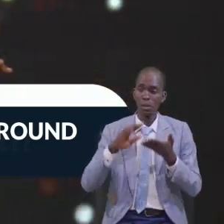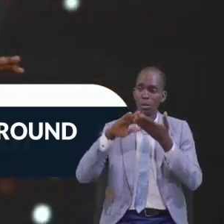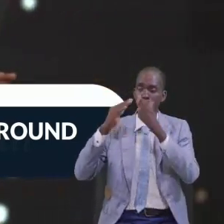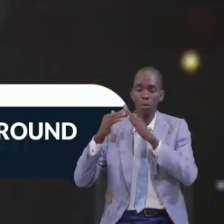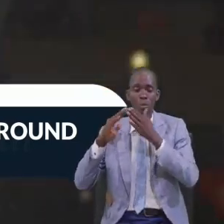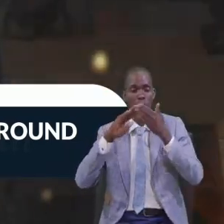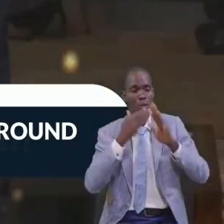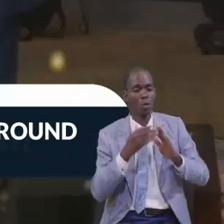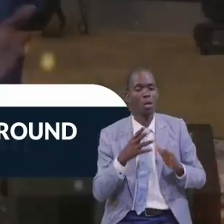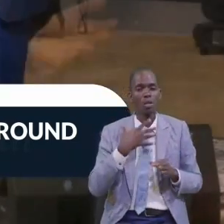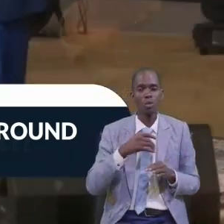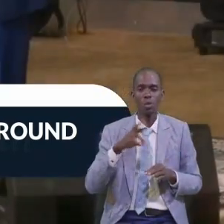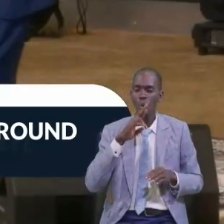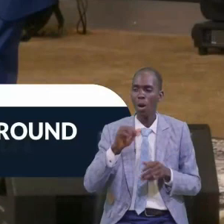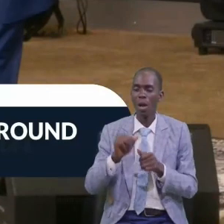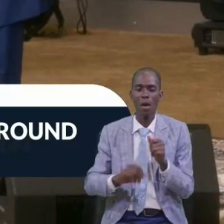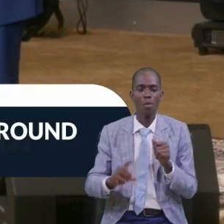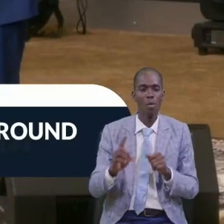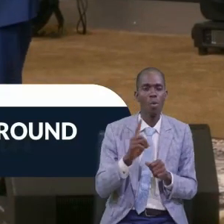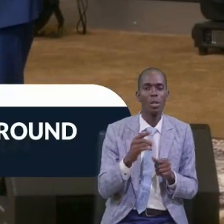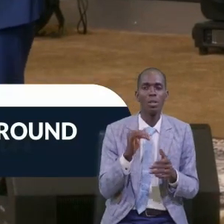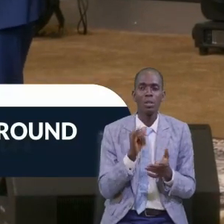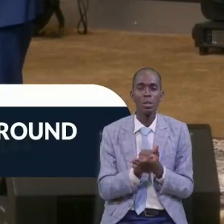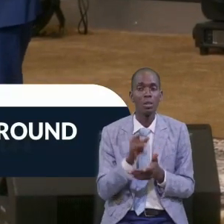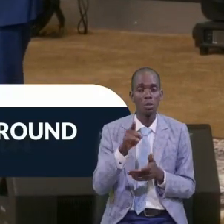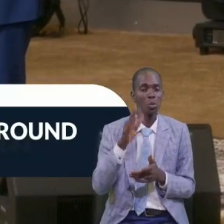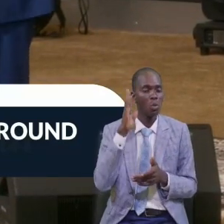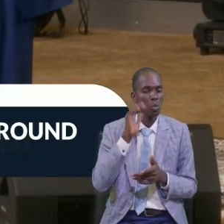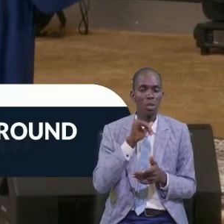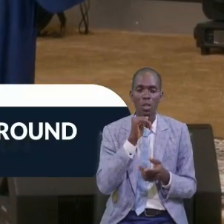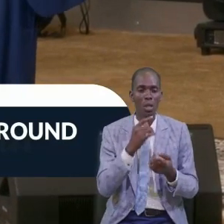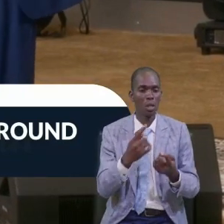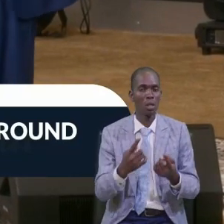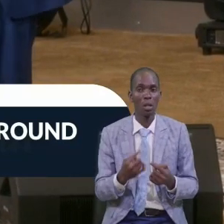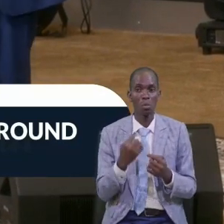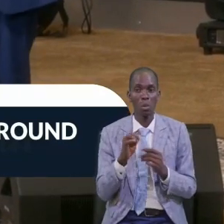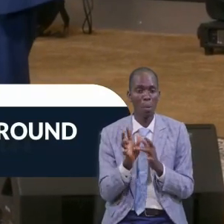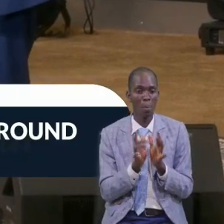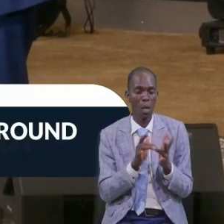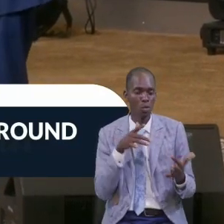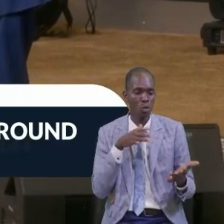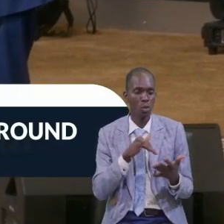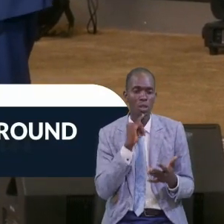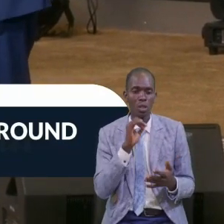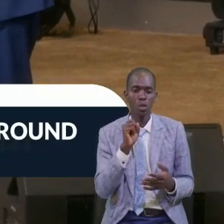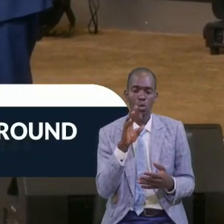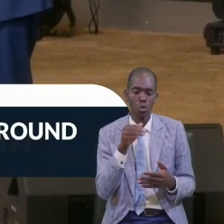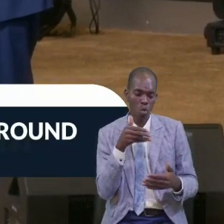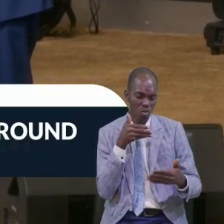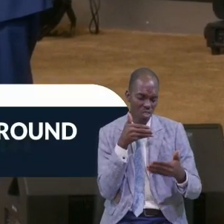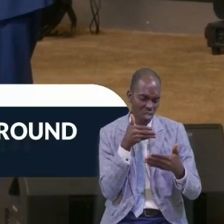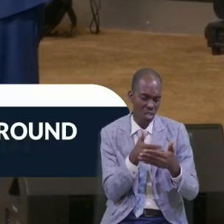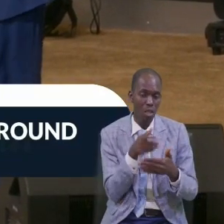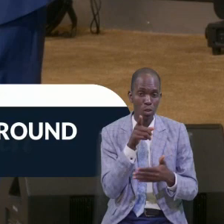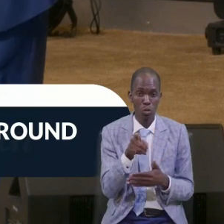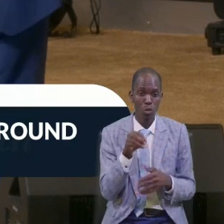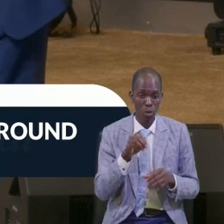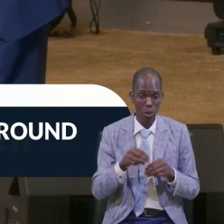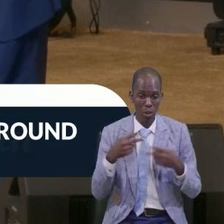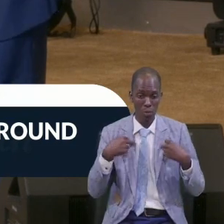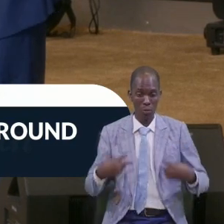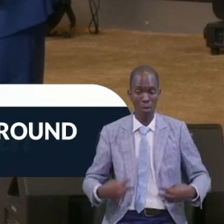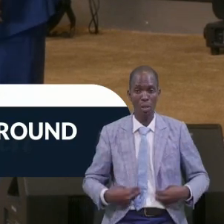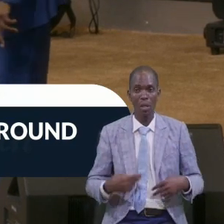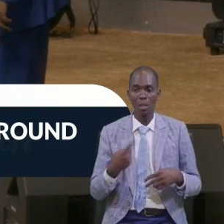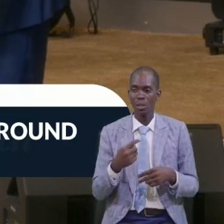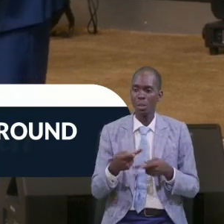so scattered that you will not even come. The Bible study is so near you physically, and the